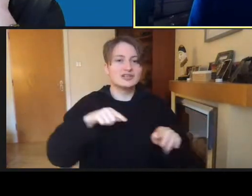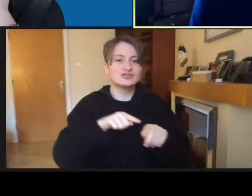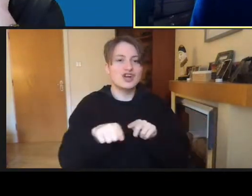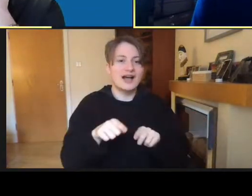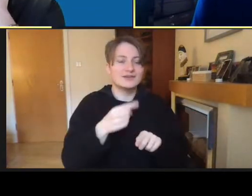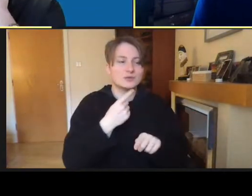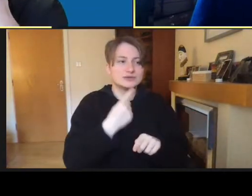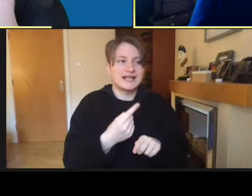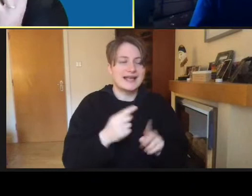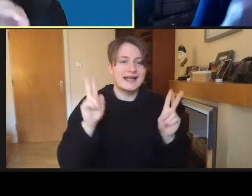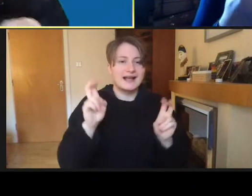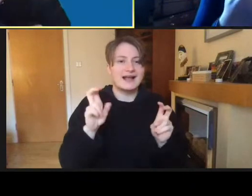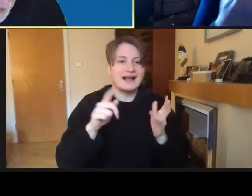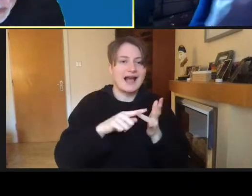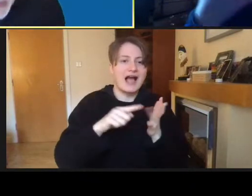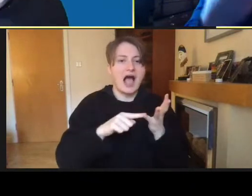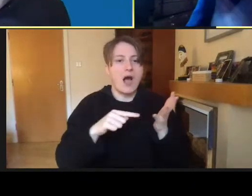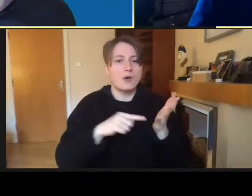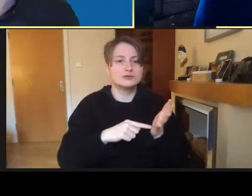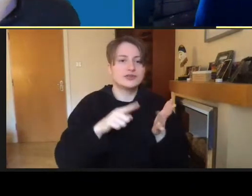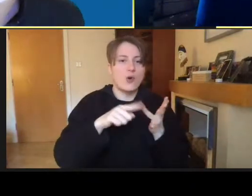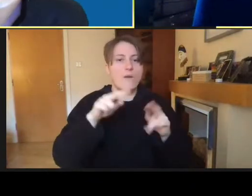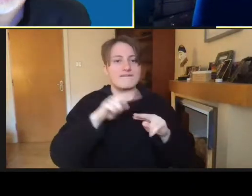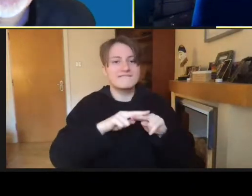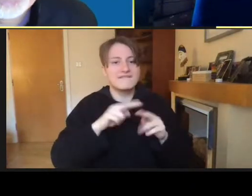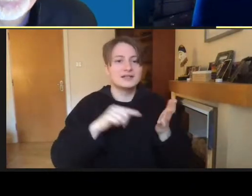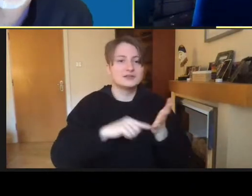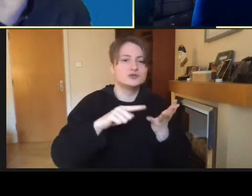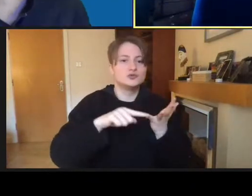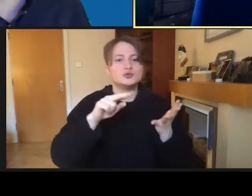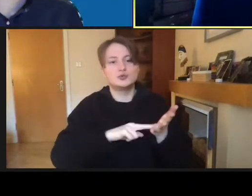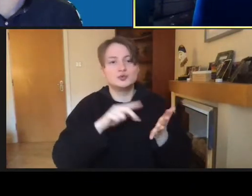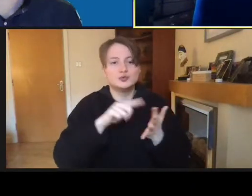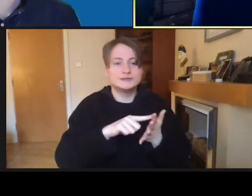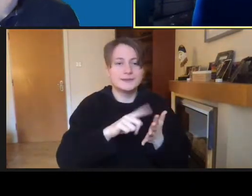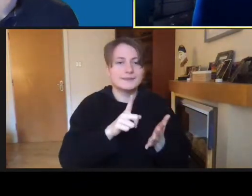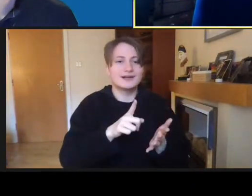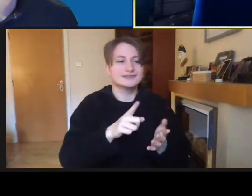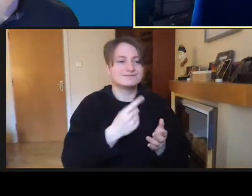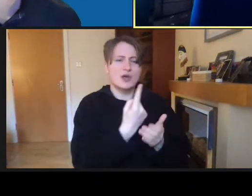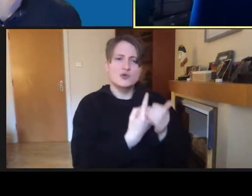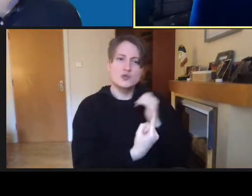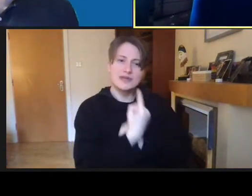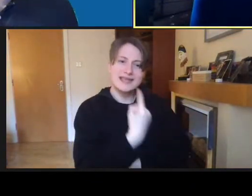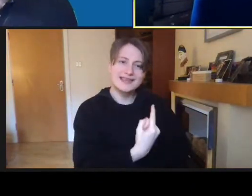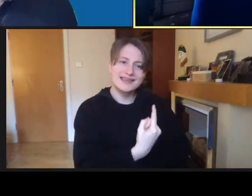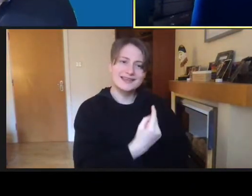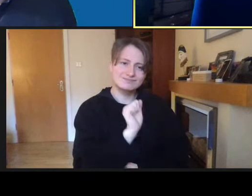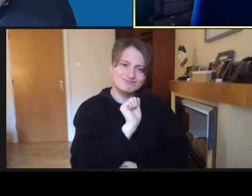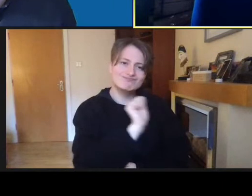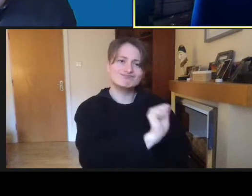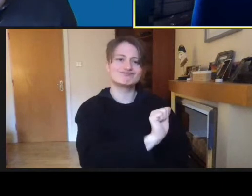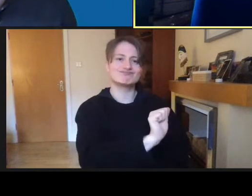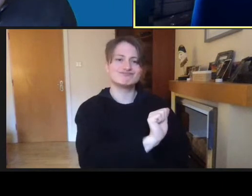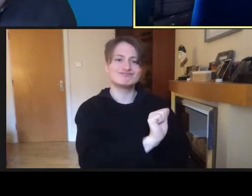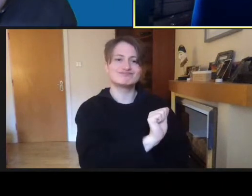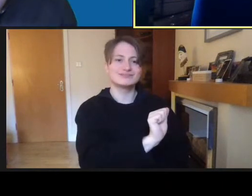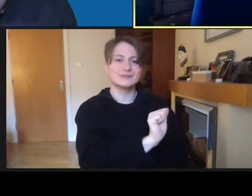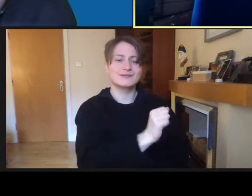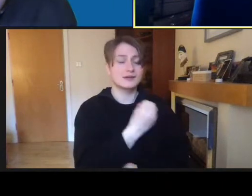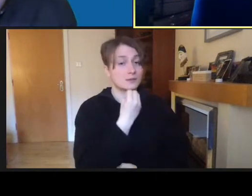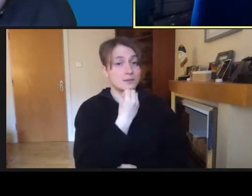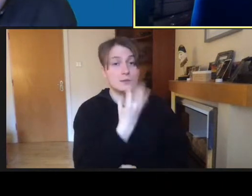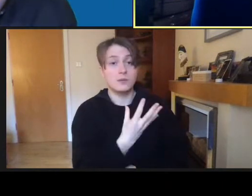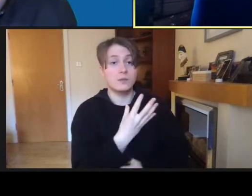tune. I know. They're just unique in their own right, and wonderful that Britain